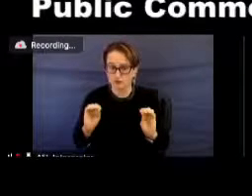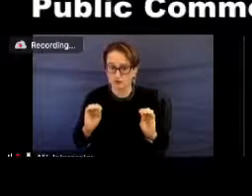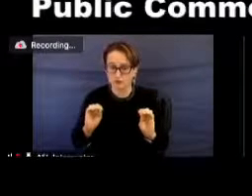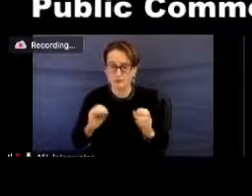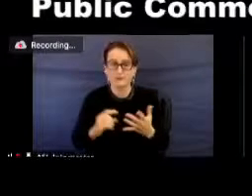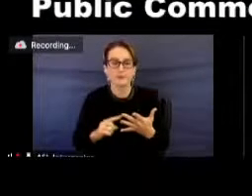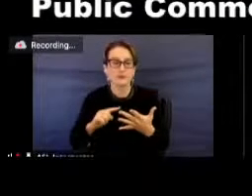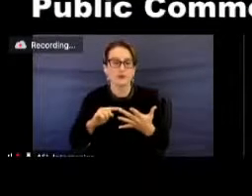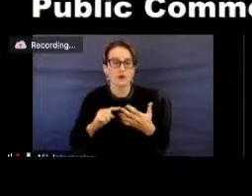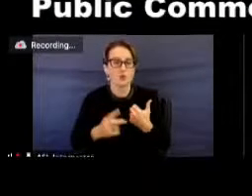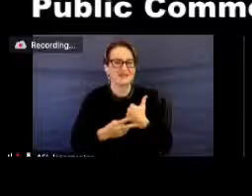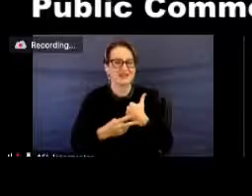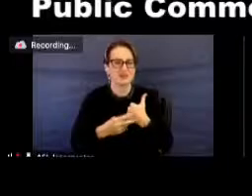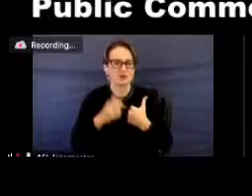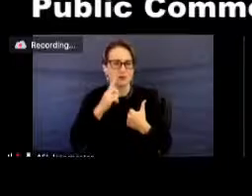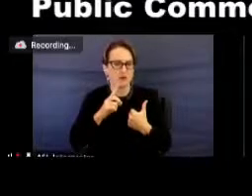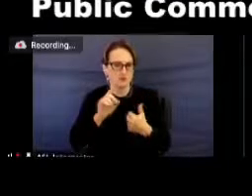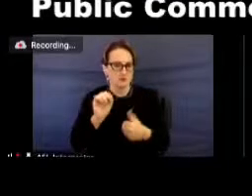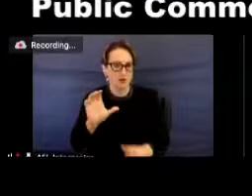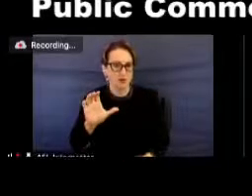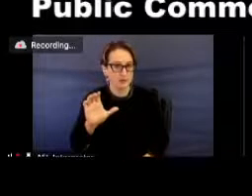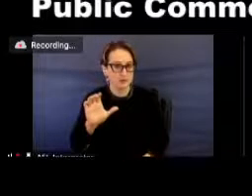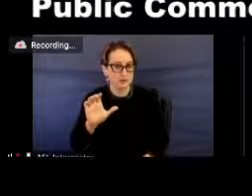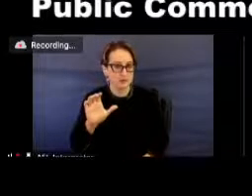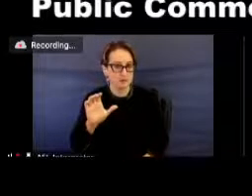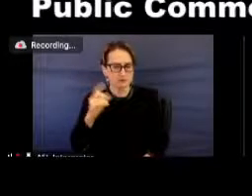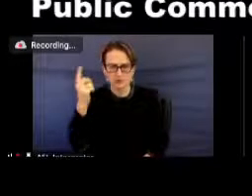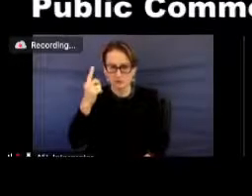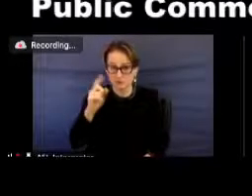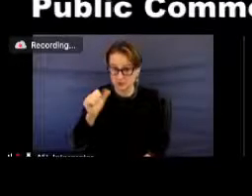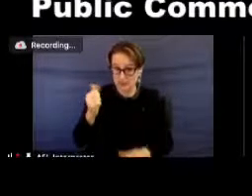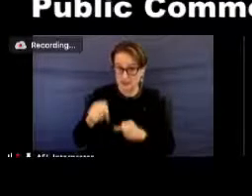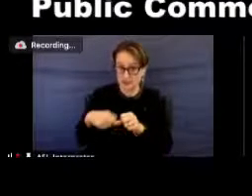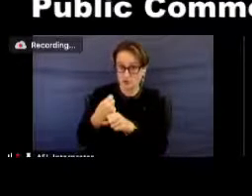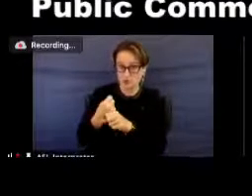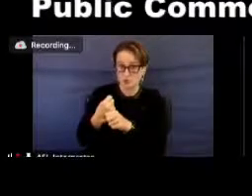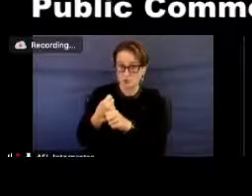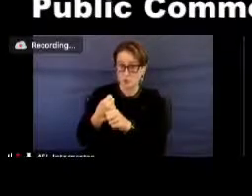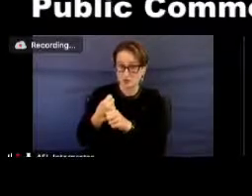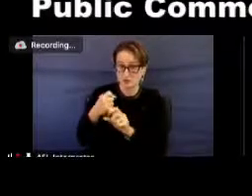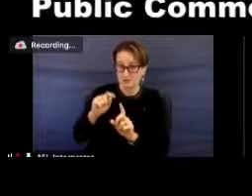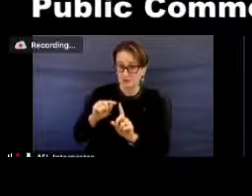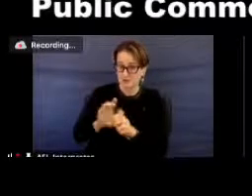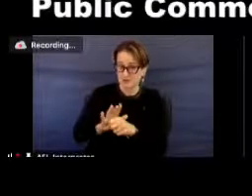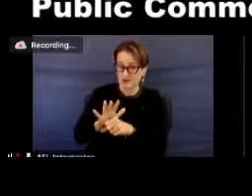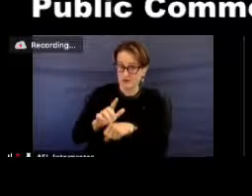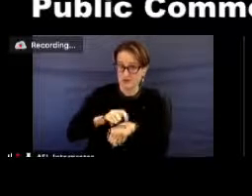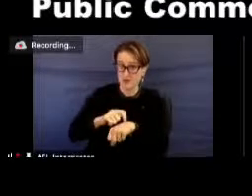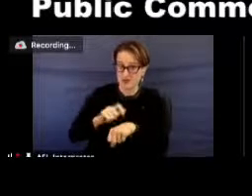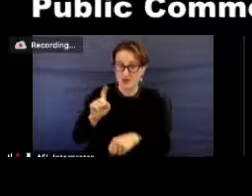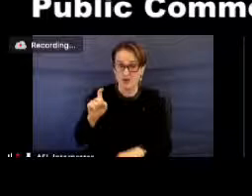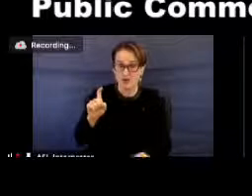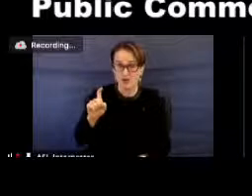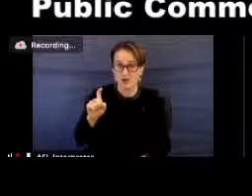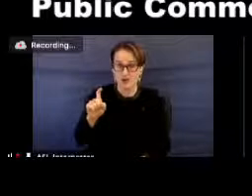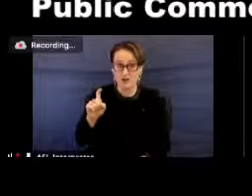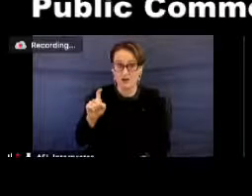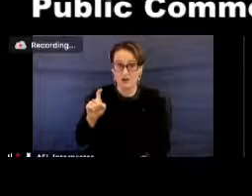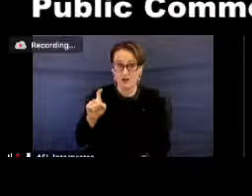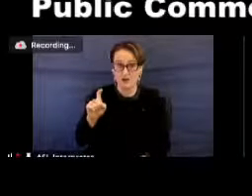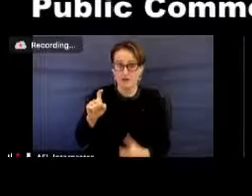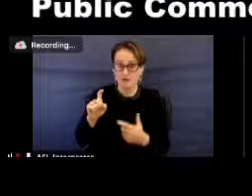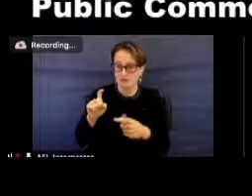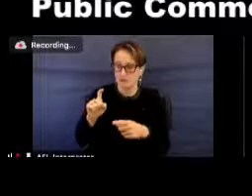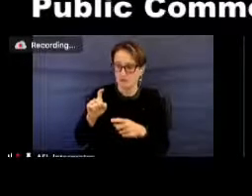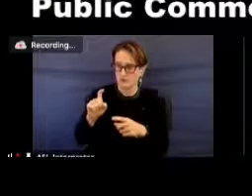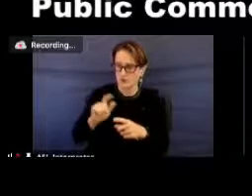Retention of documents. I was just wondering about the 10 years. I mean, does that cover enough time going forward for the next commission